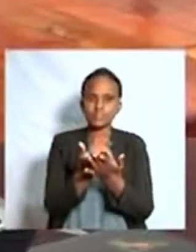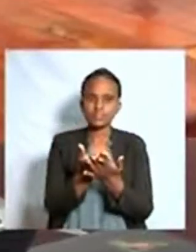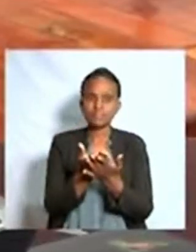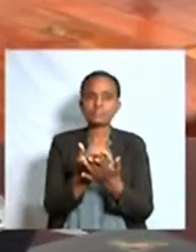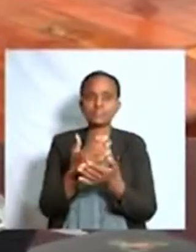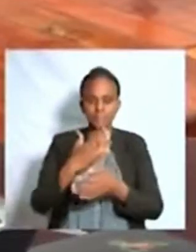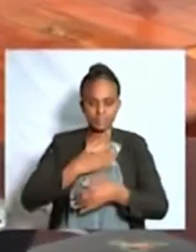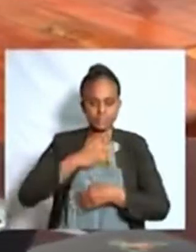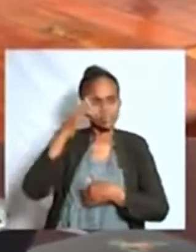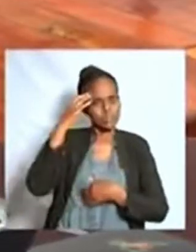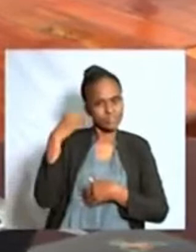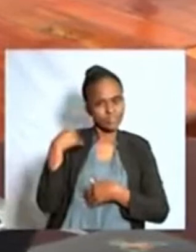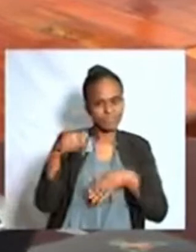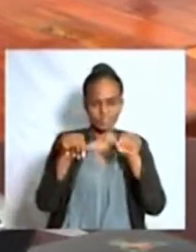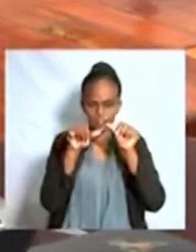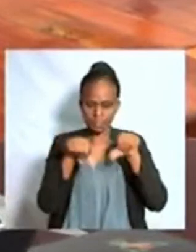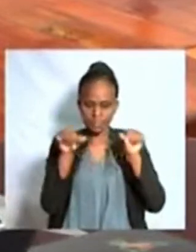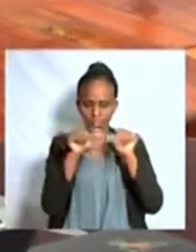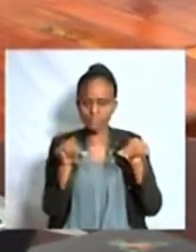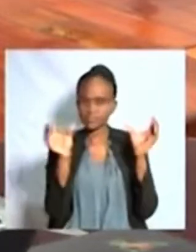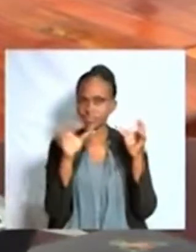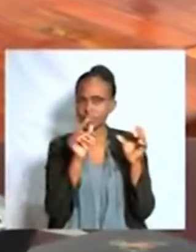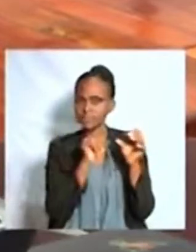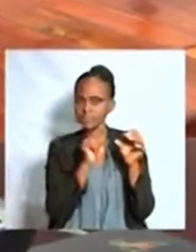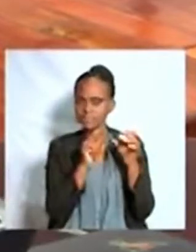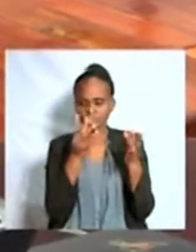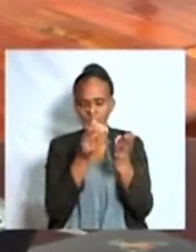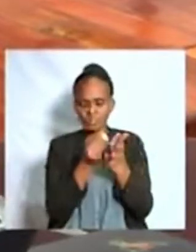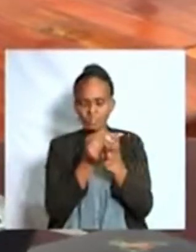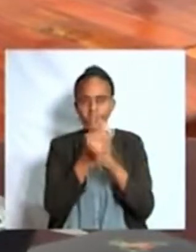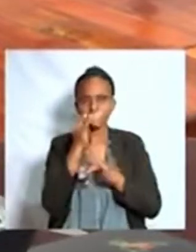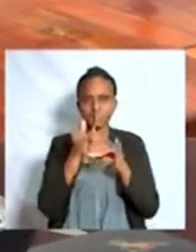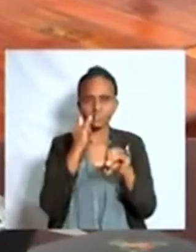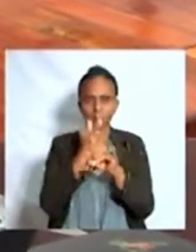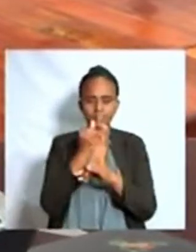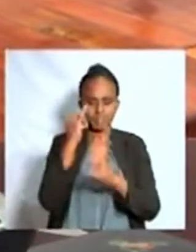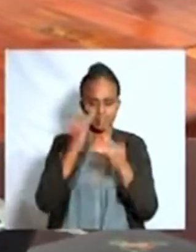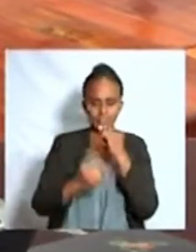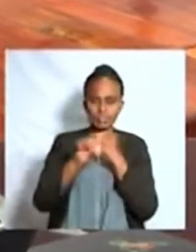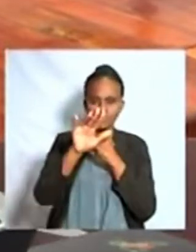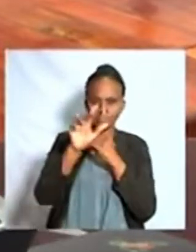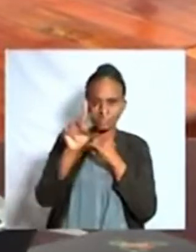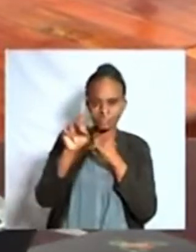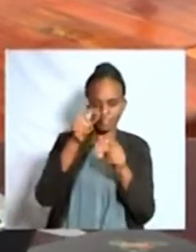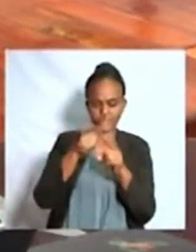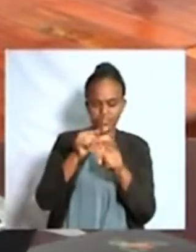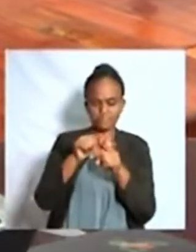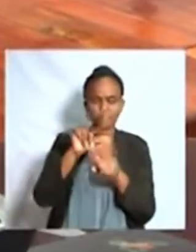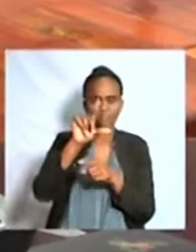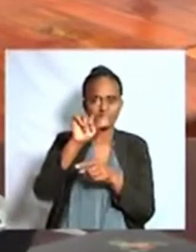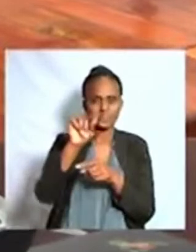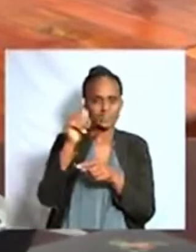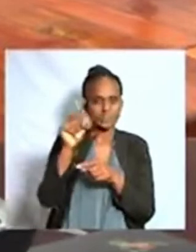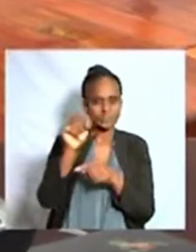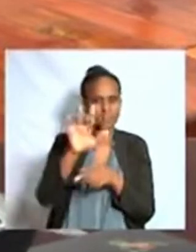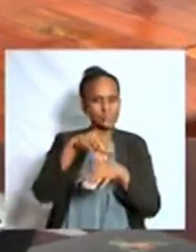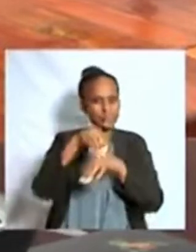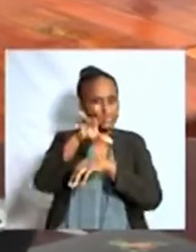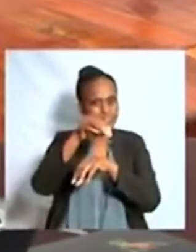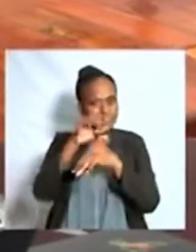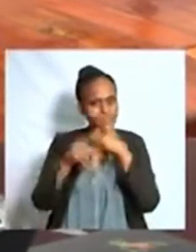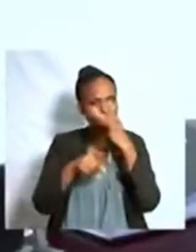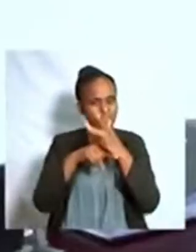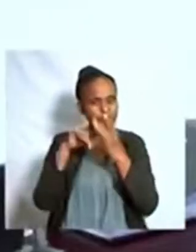office on the audit of our council for the financial year ended 31st December 2021. Just a guidance, Town